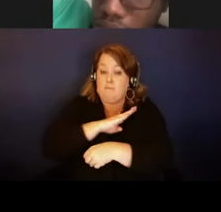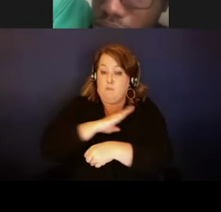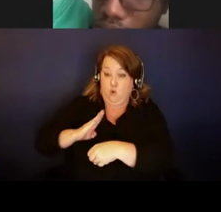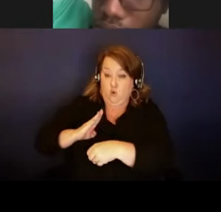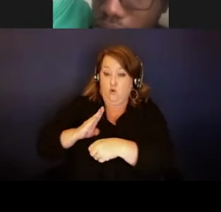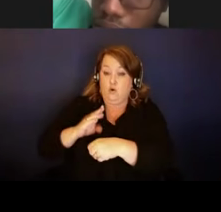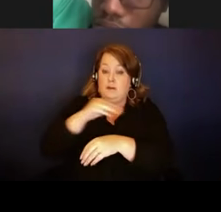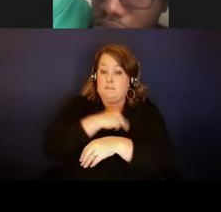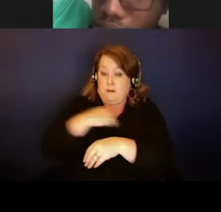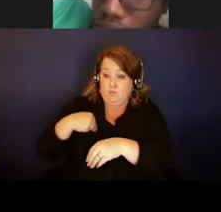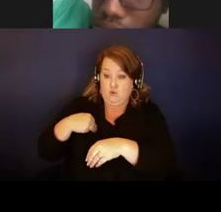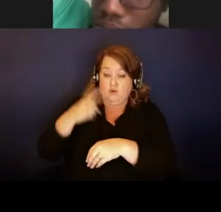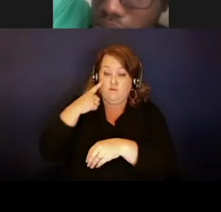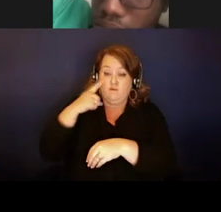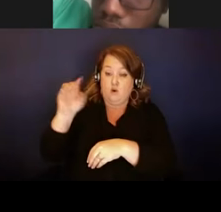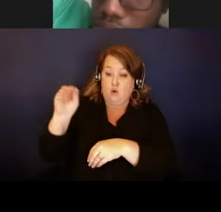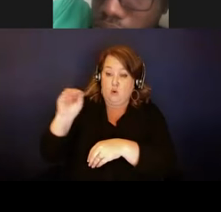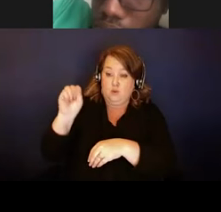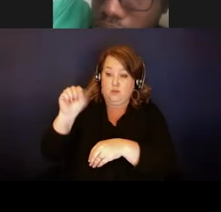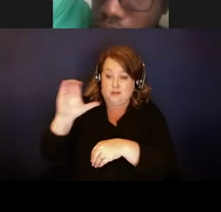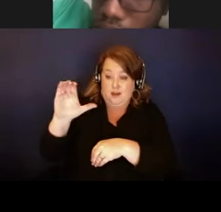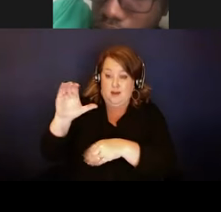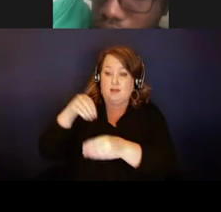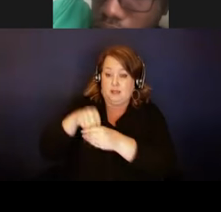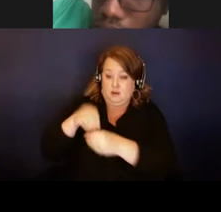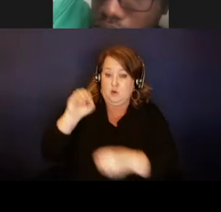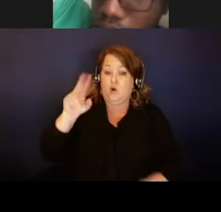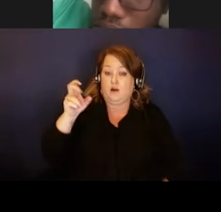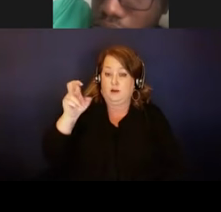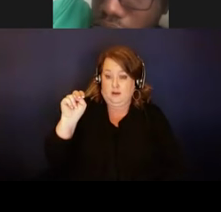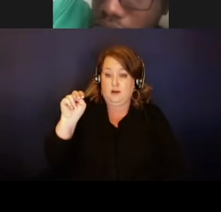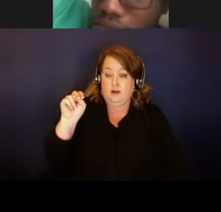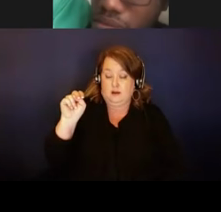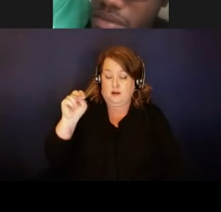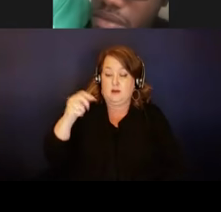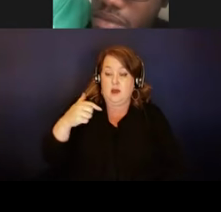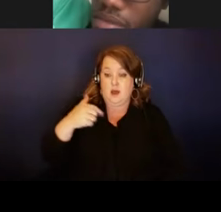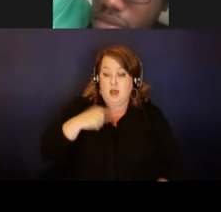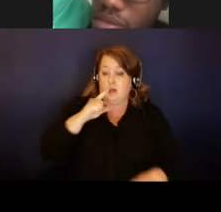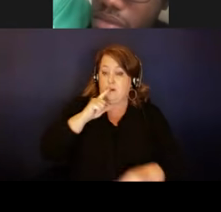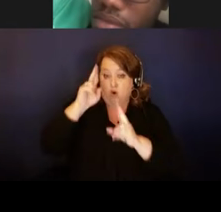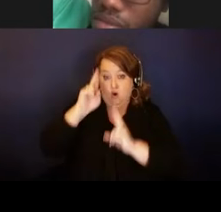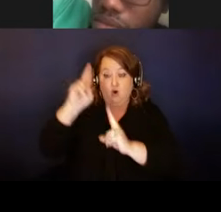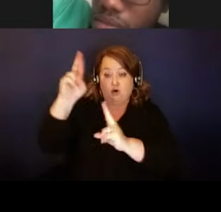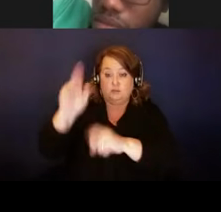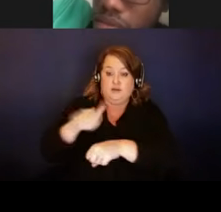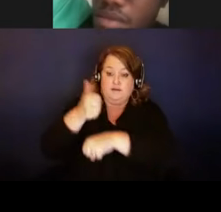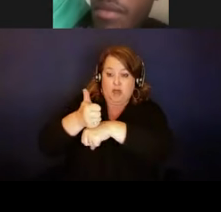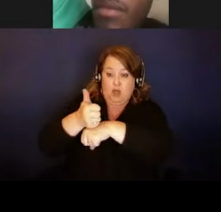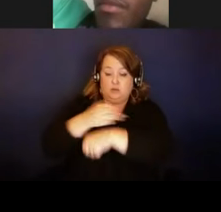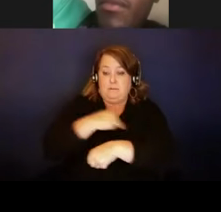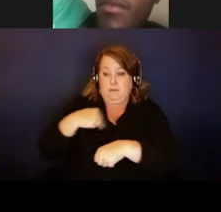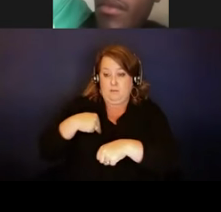the OSAC in Oregon. So I'm honored to be a founding member of